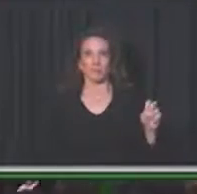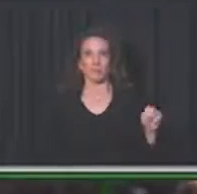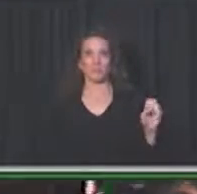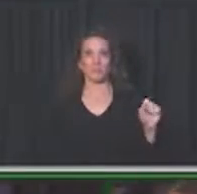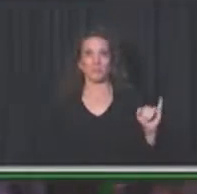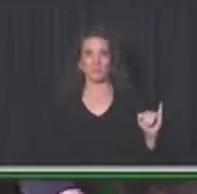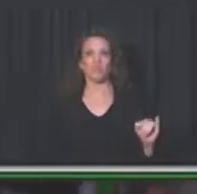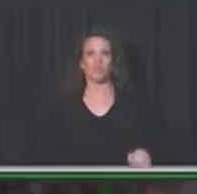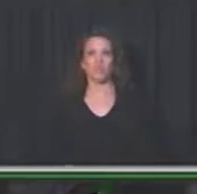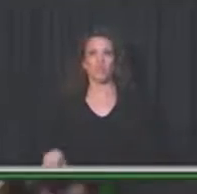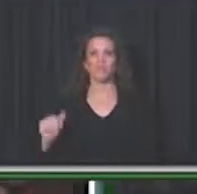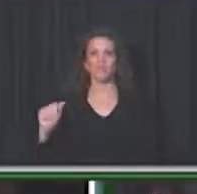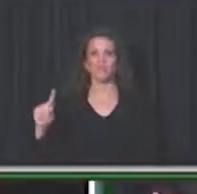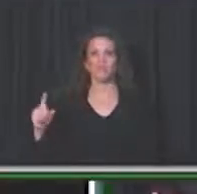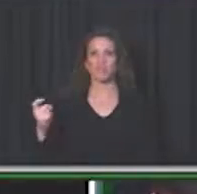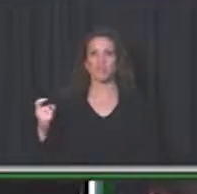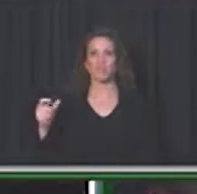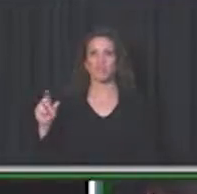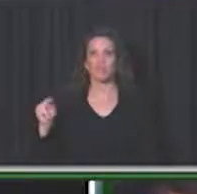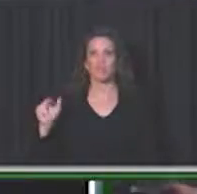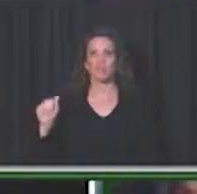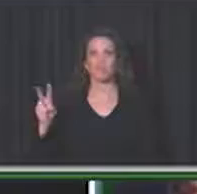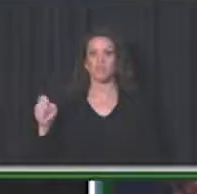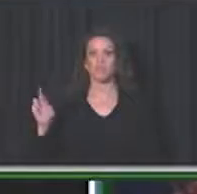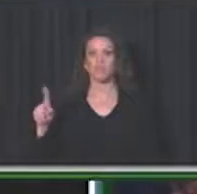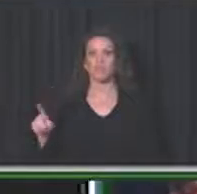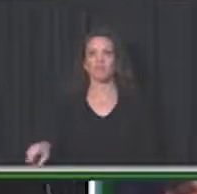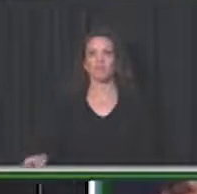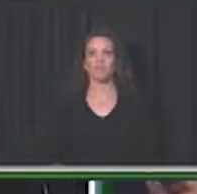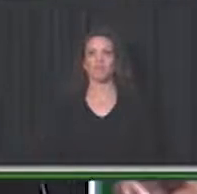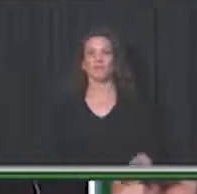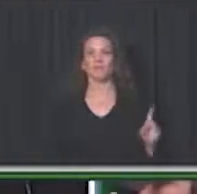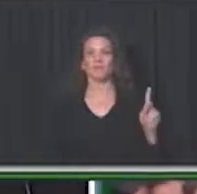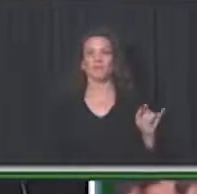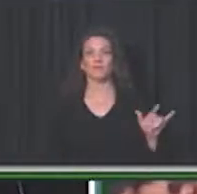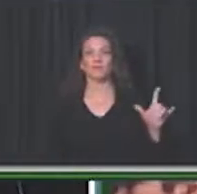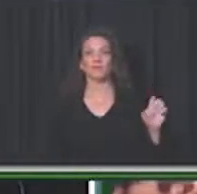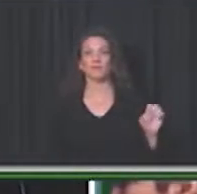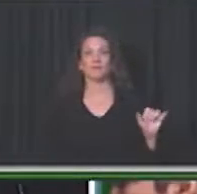Alvarez. Kylie Pine.